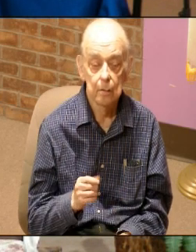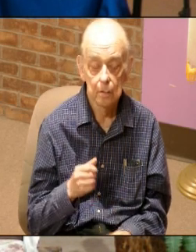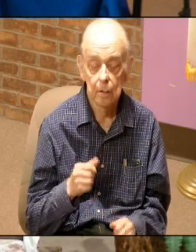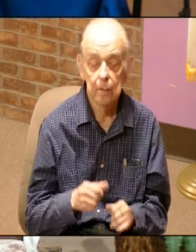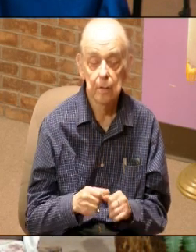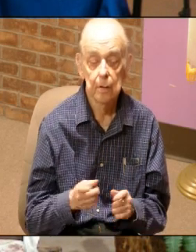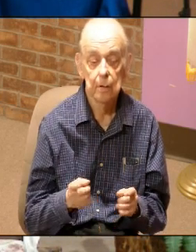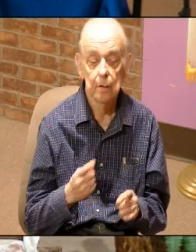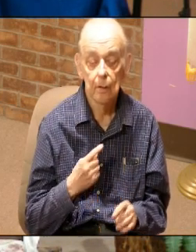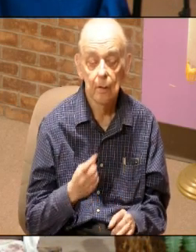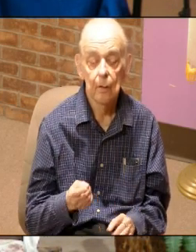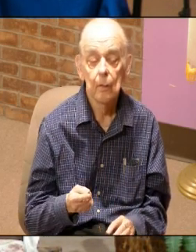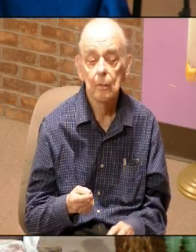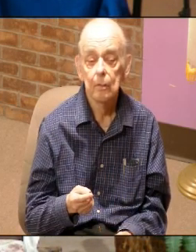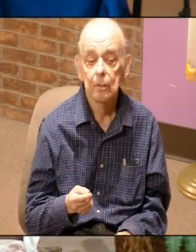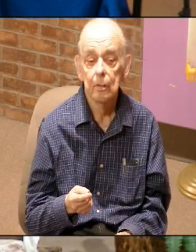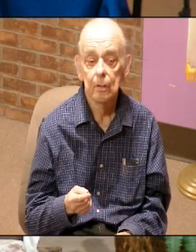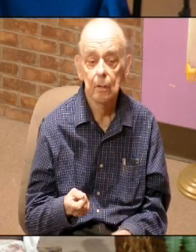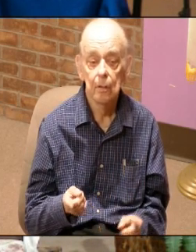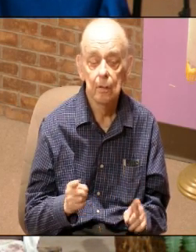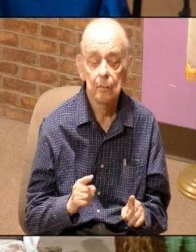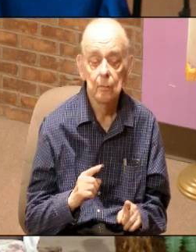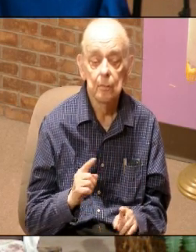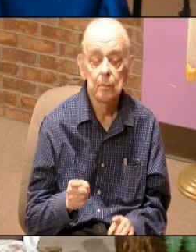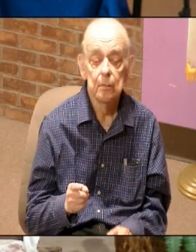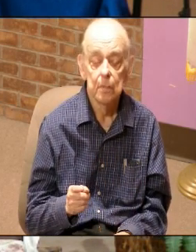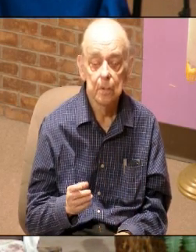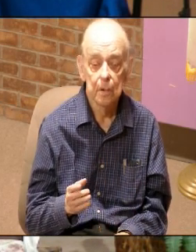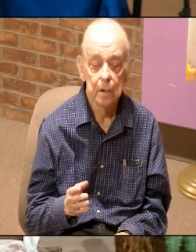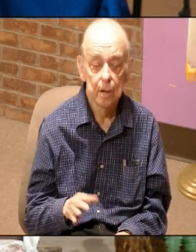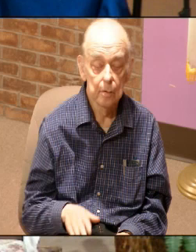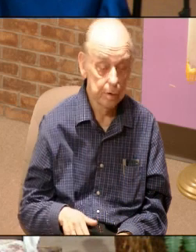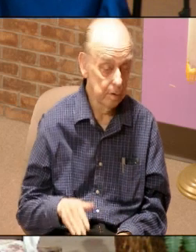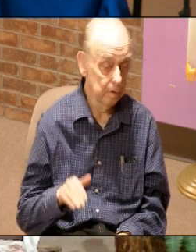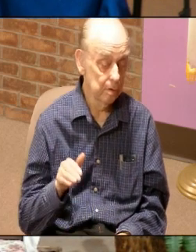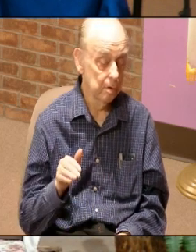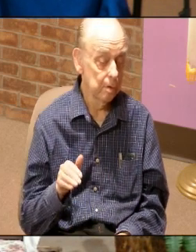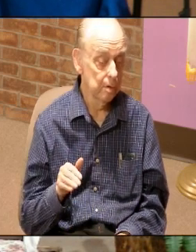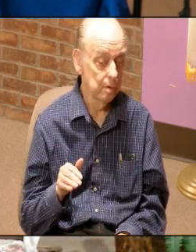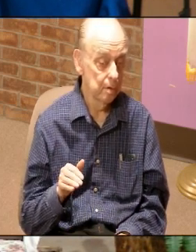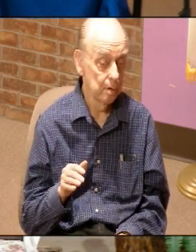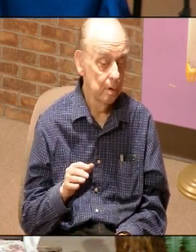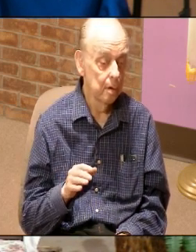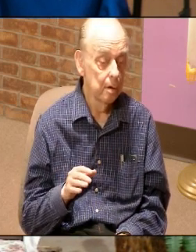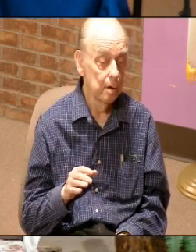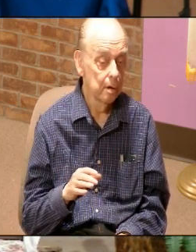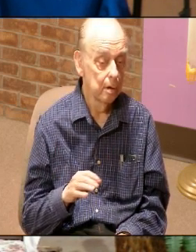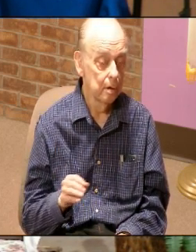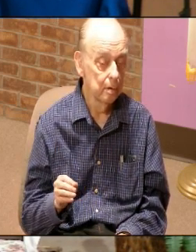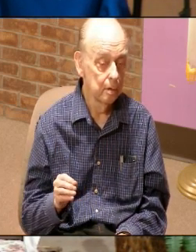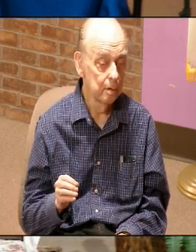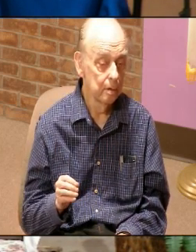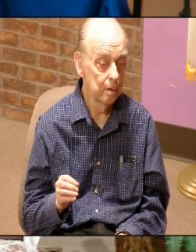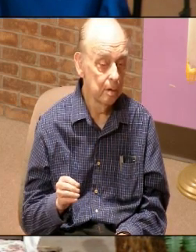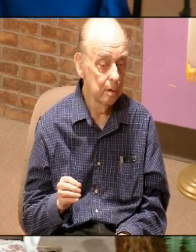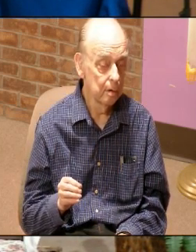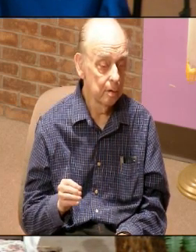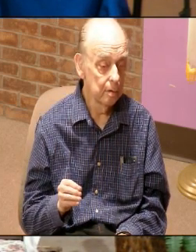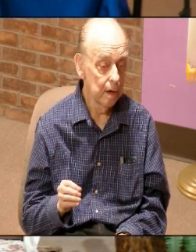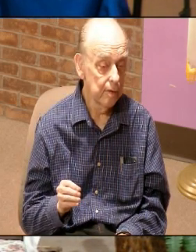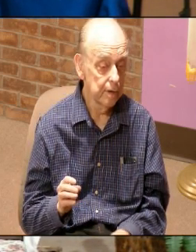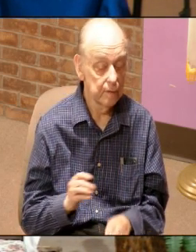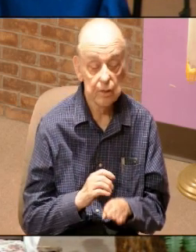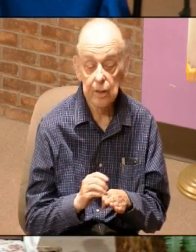remember when they say that when you are growing up and kind of a discipline